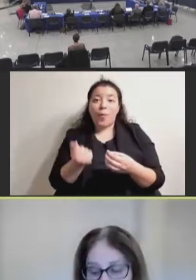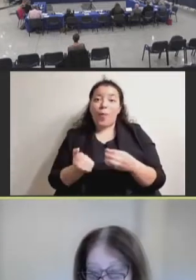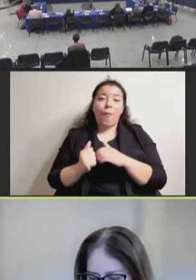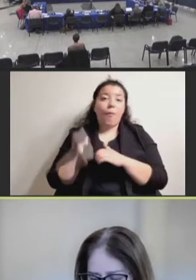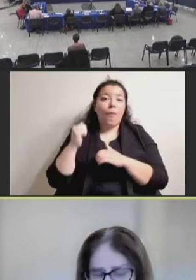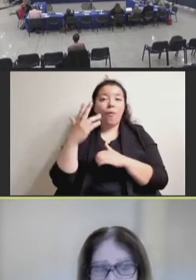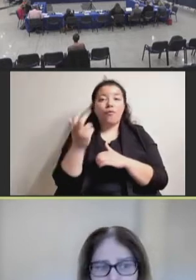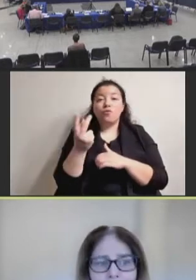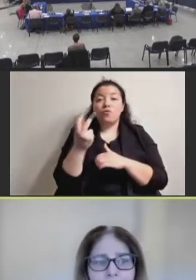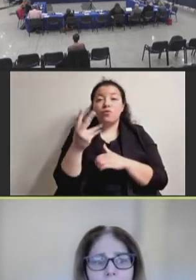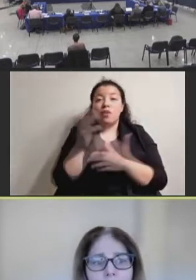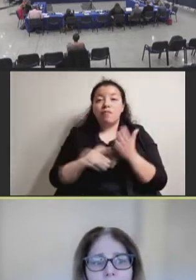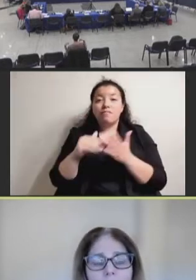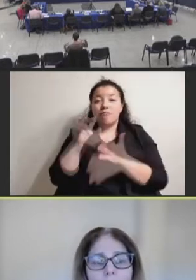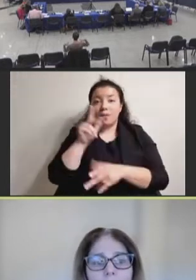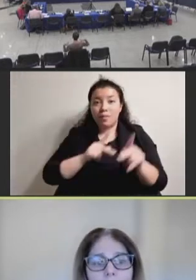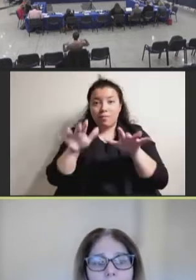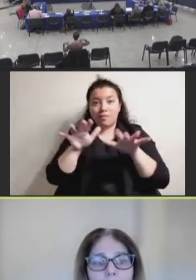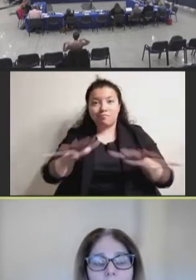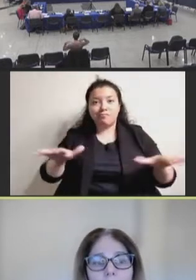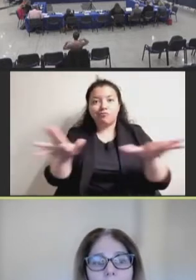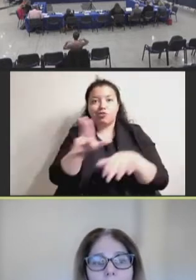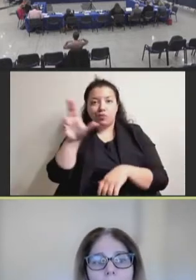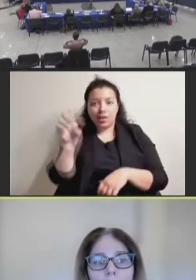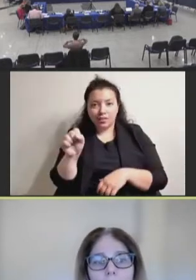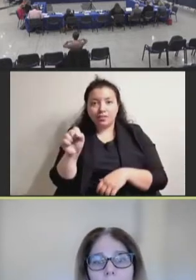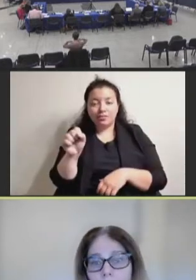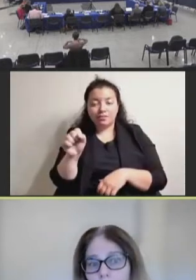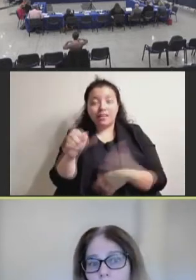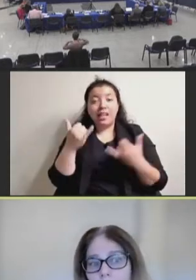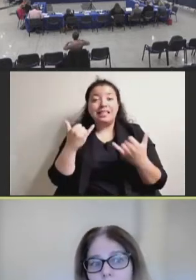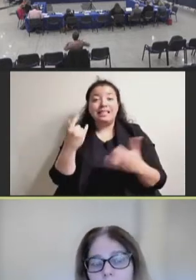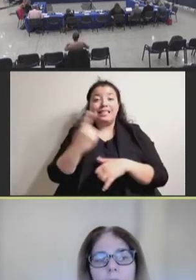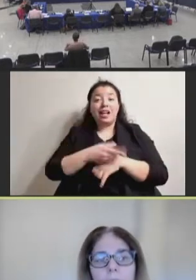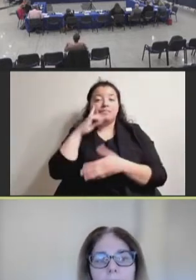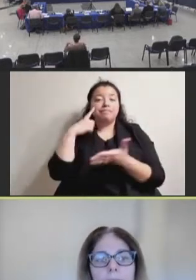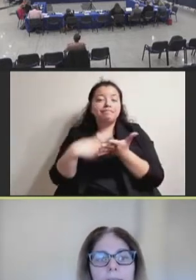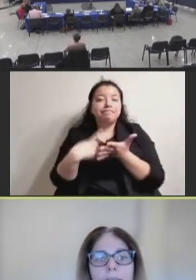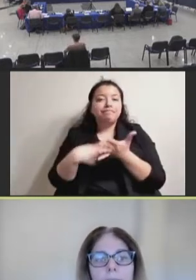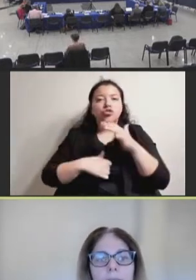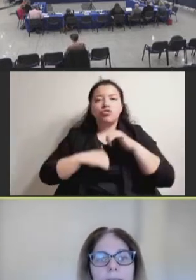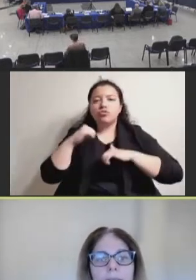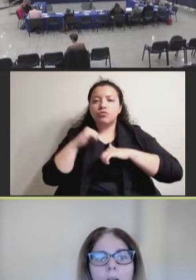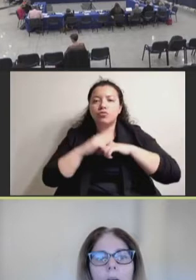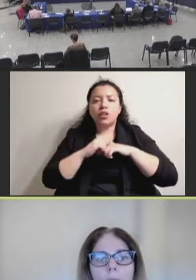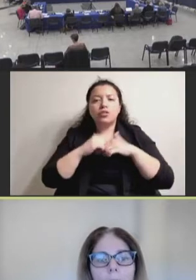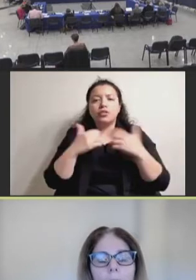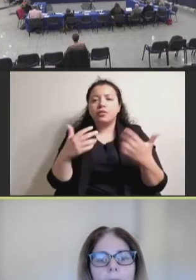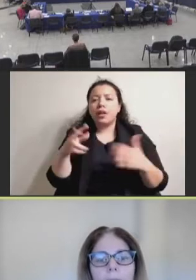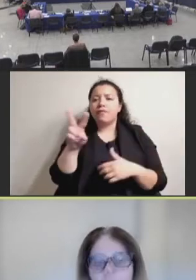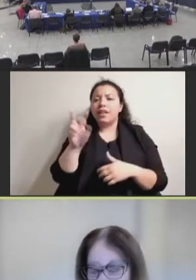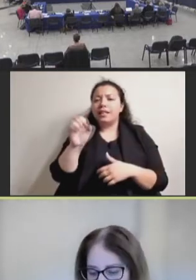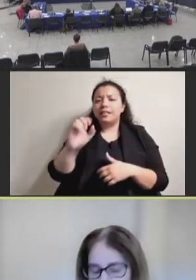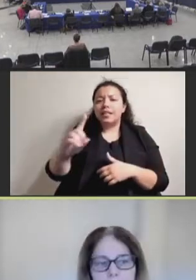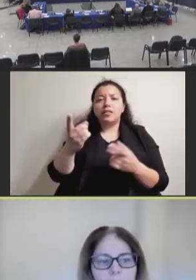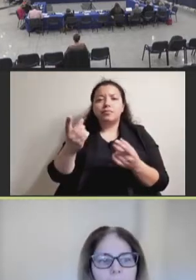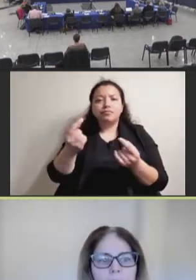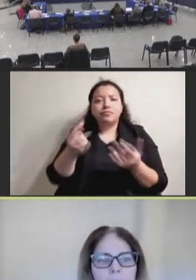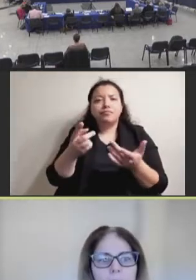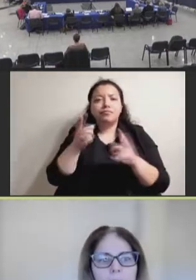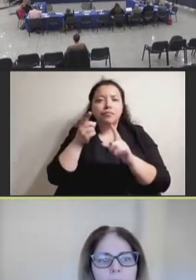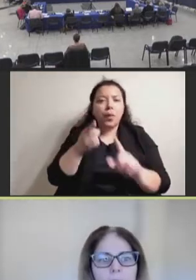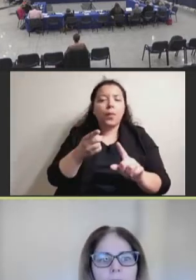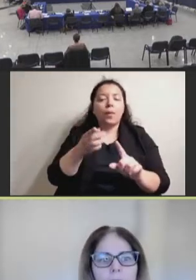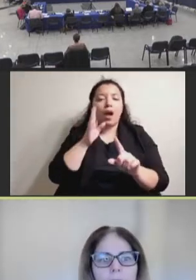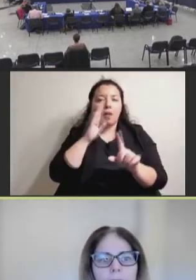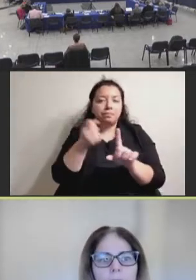States. Today, I'm going to be talking a little bit more about kind of the structure of VSD and what VSD does and how we operate, and then use some examples about